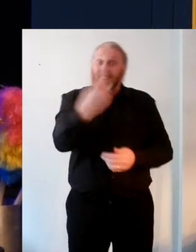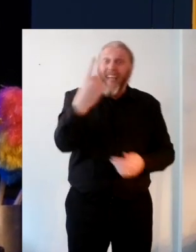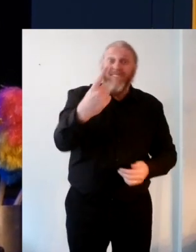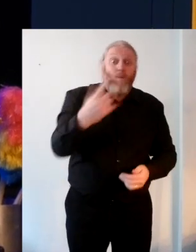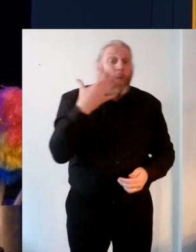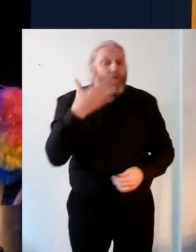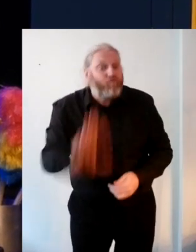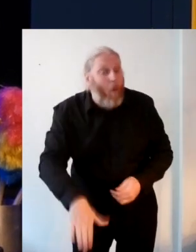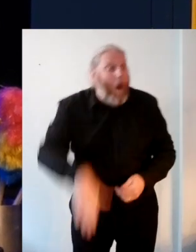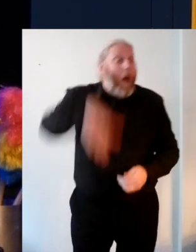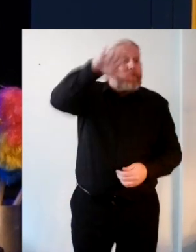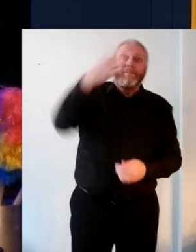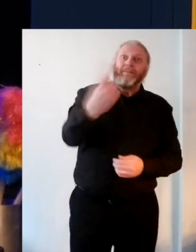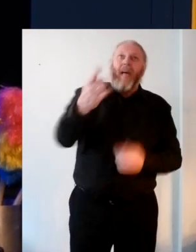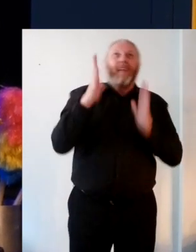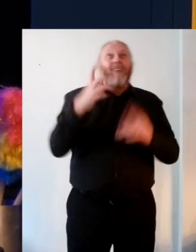life, kids.